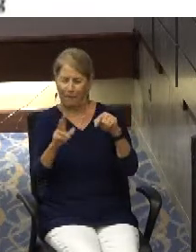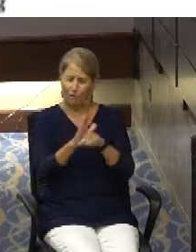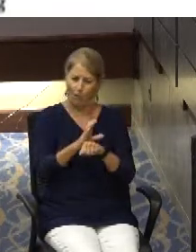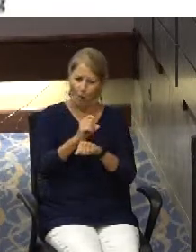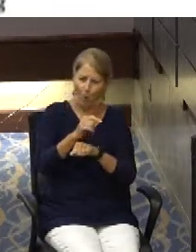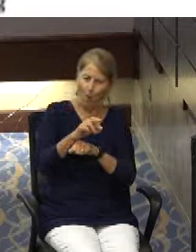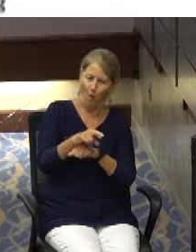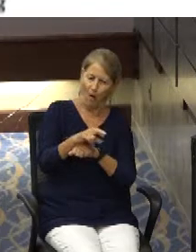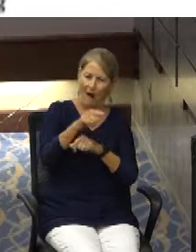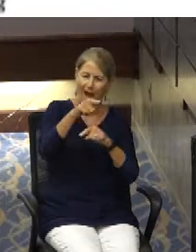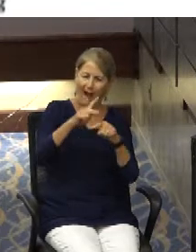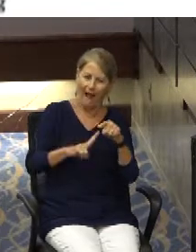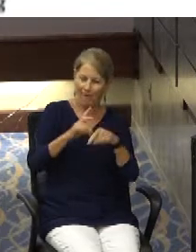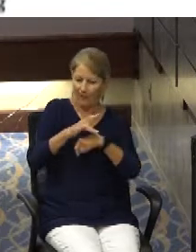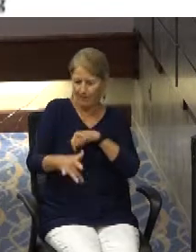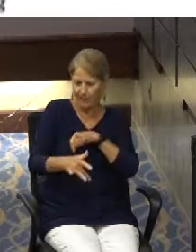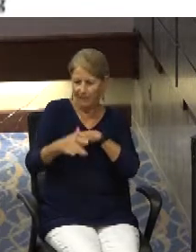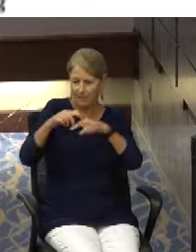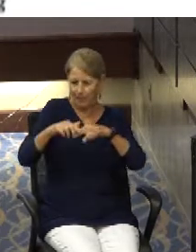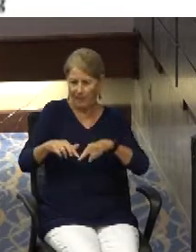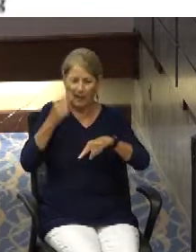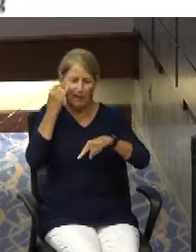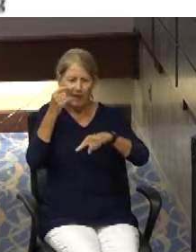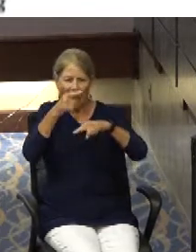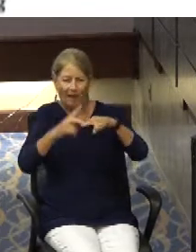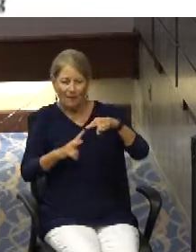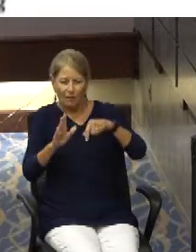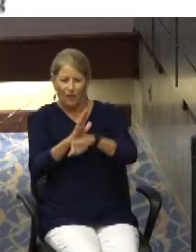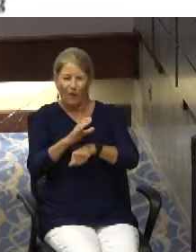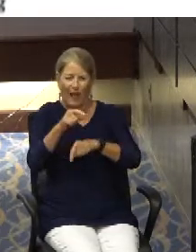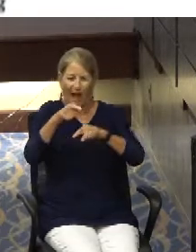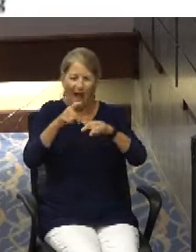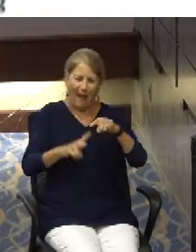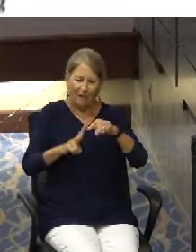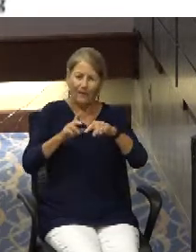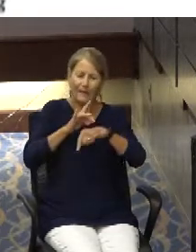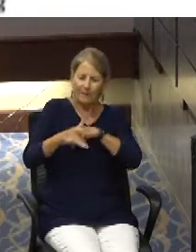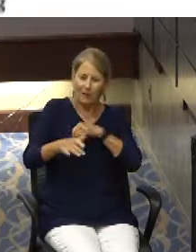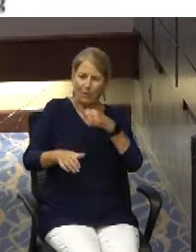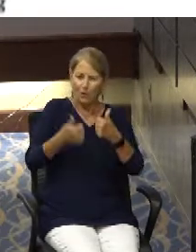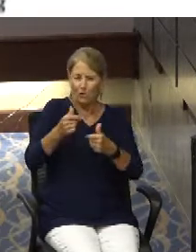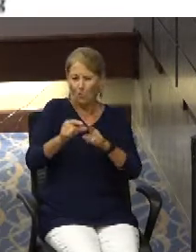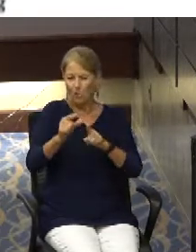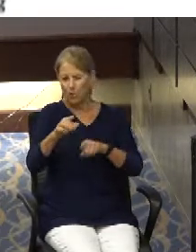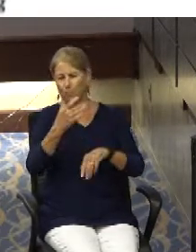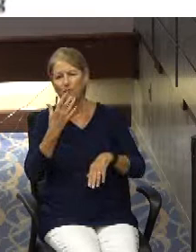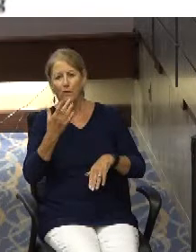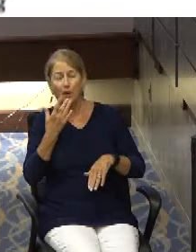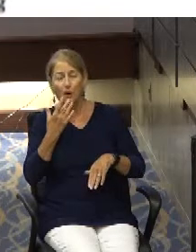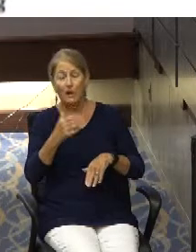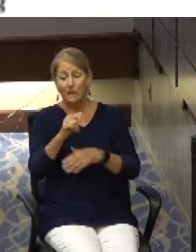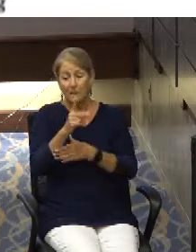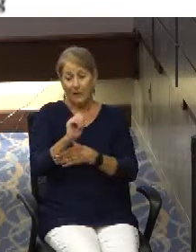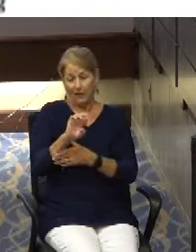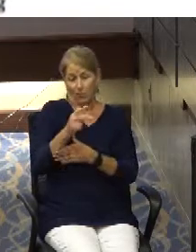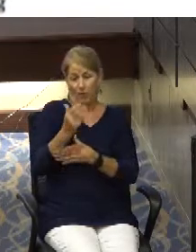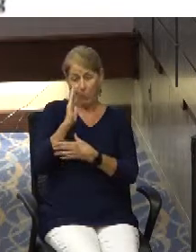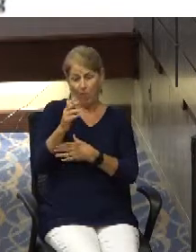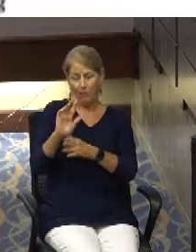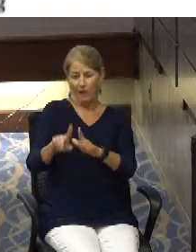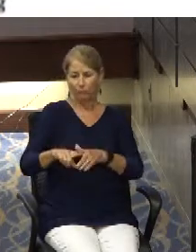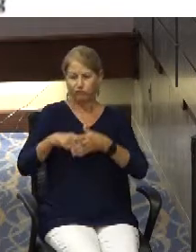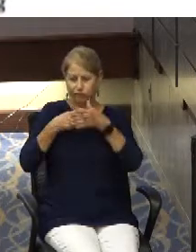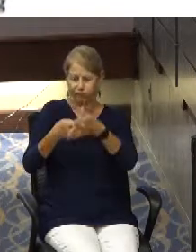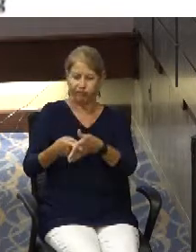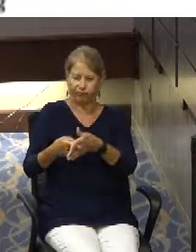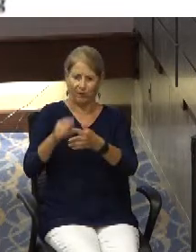full person or a glass half empty person. At stage 3, there's additional restrictions that will go into place. Of course, we'll continue to restrict